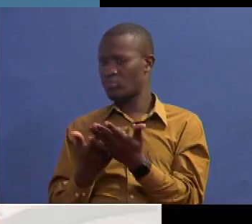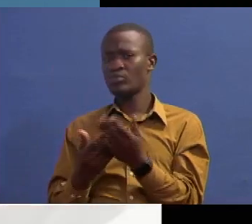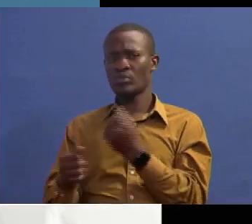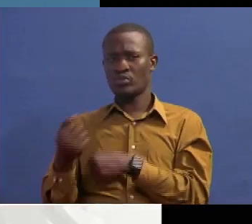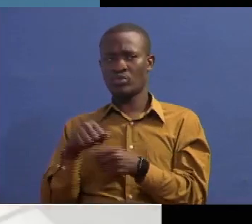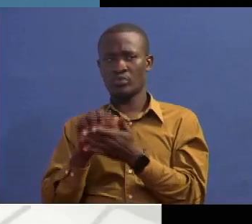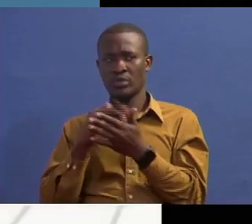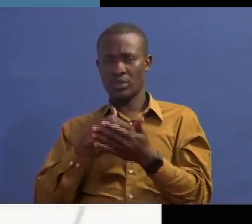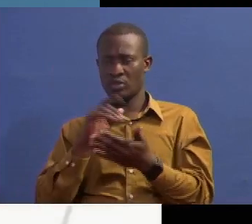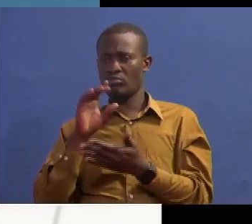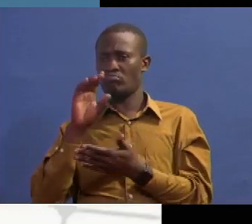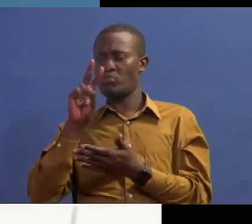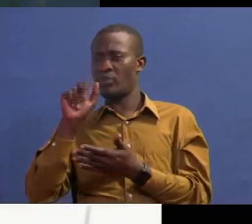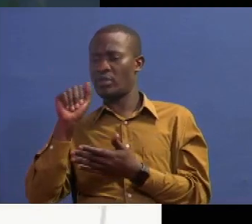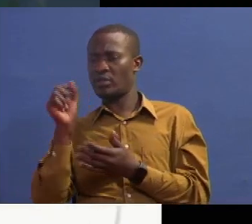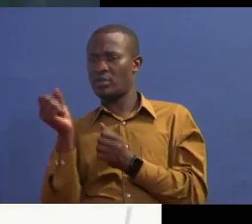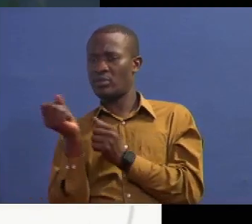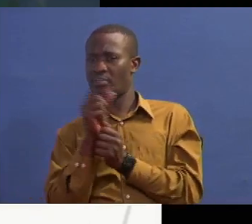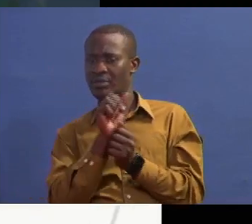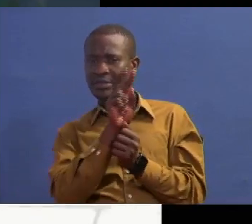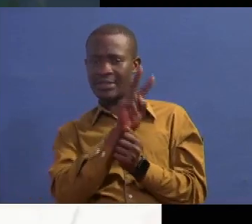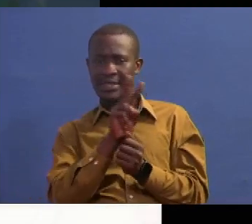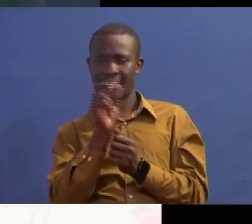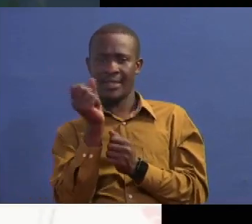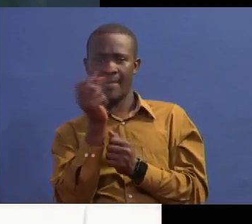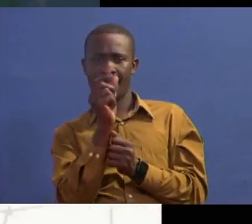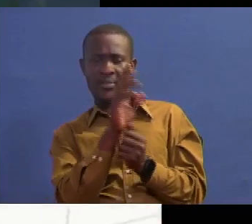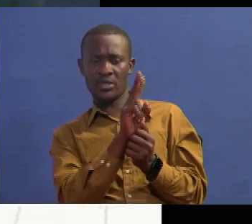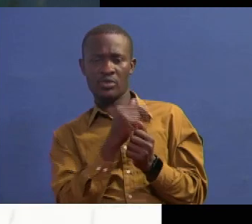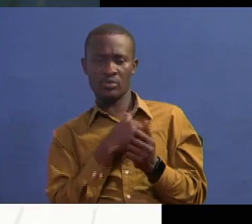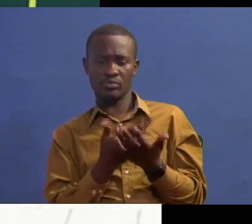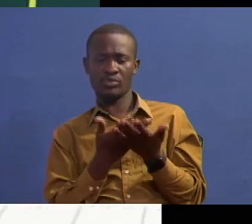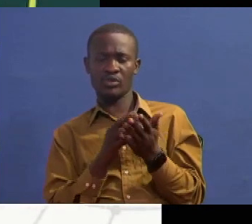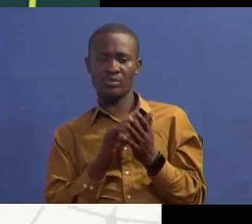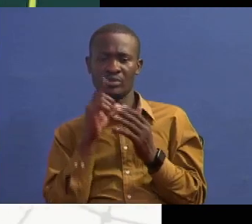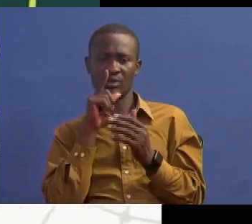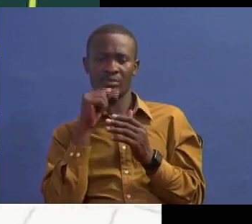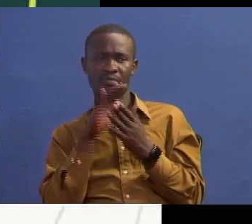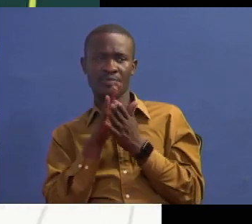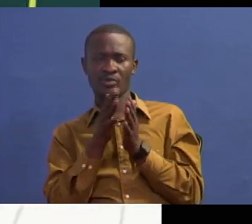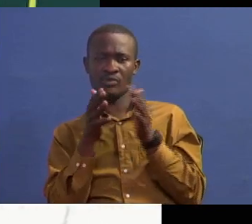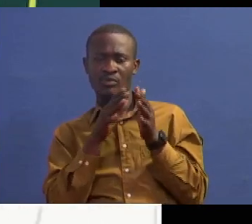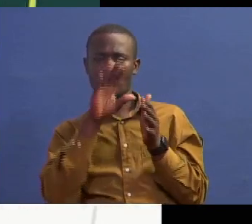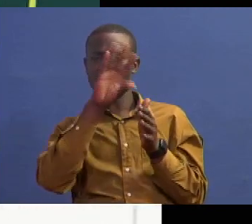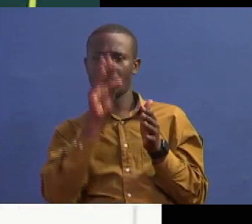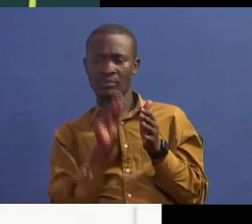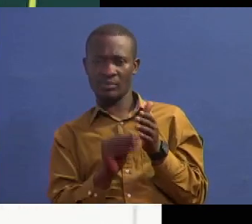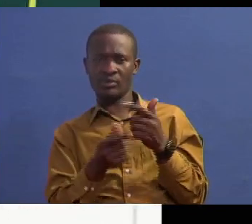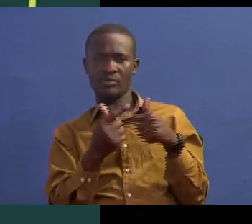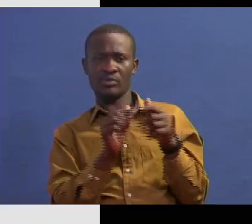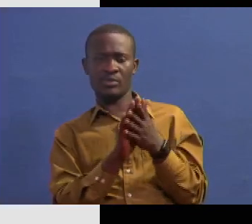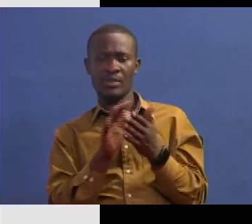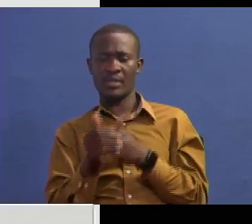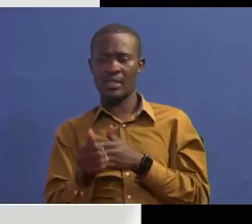until Saturday, December the 2nd, will deliver a statement on behalf of Africa stemming from the Africa